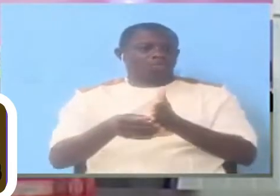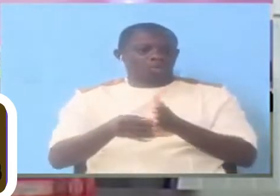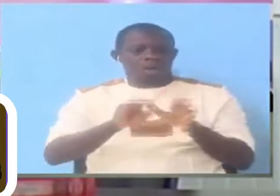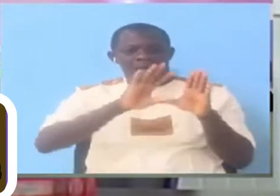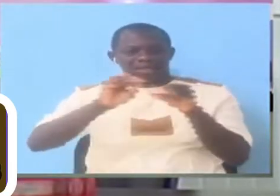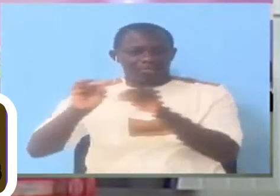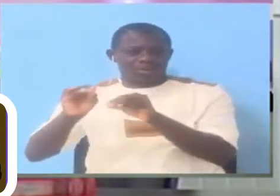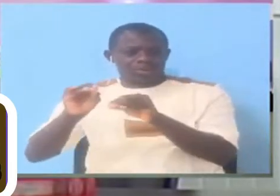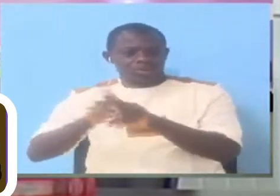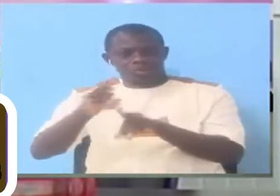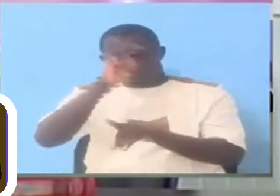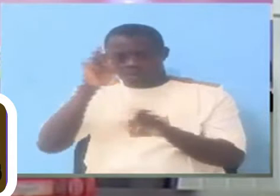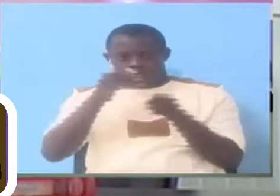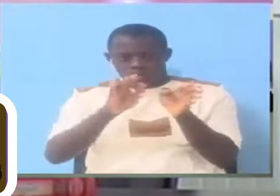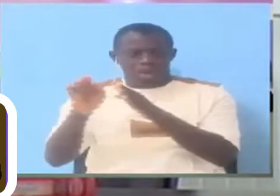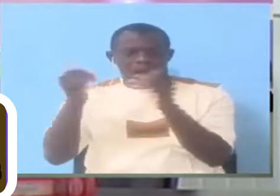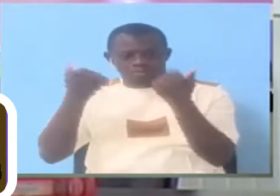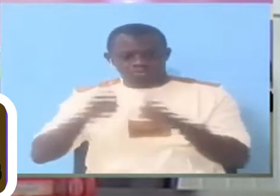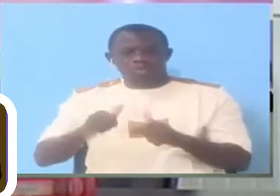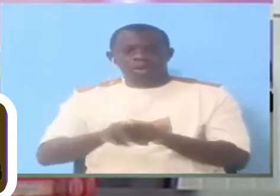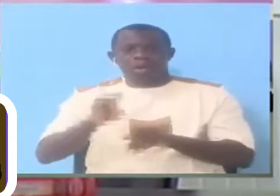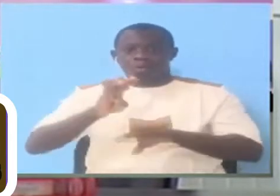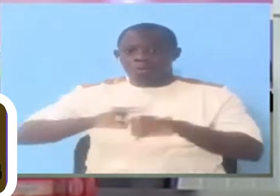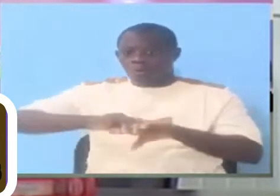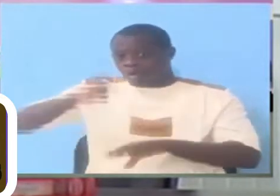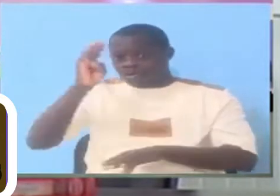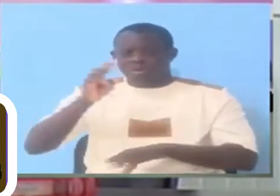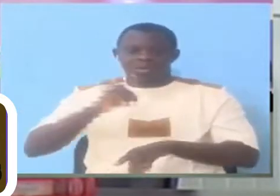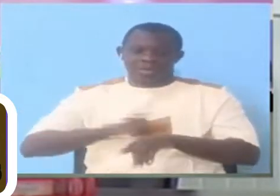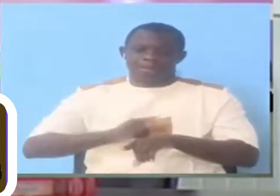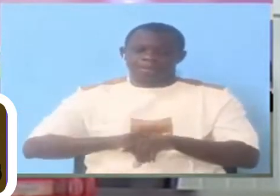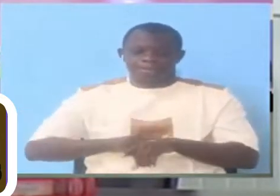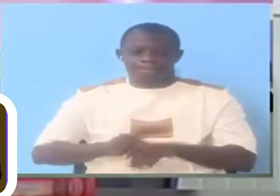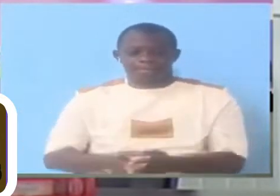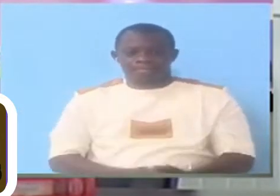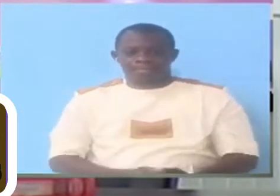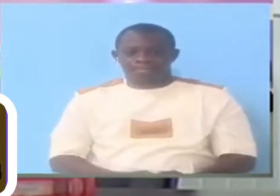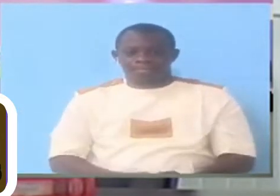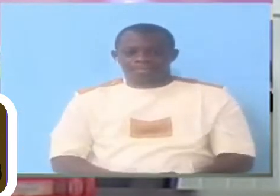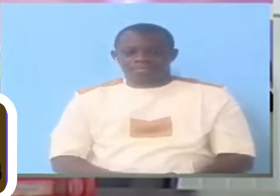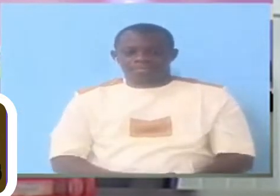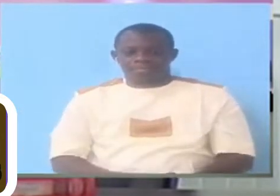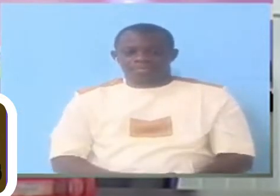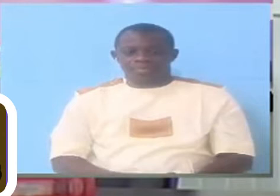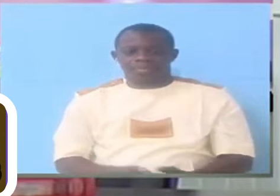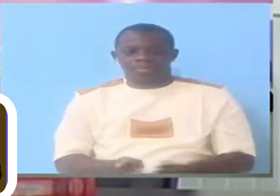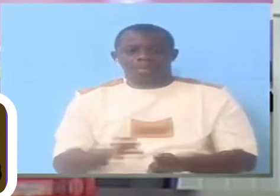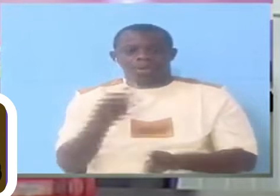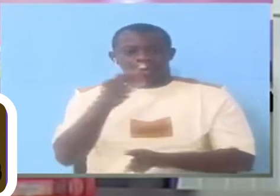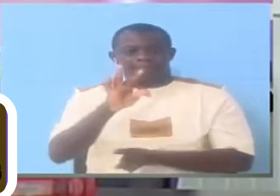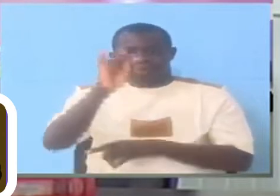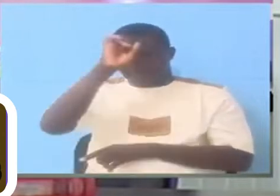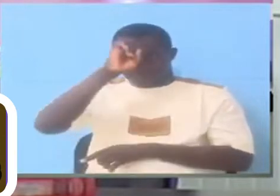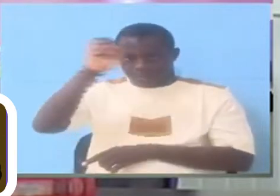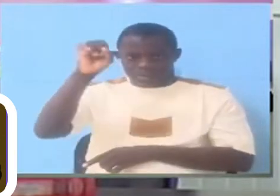ni director of operations. Most of the time. Ici yon yu bari nak. Where the president